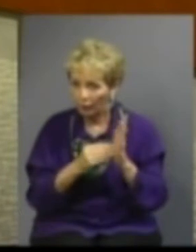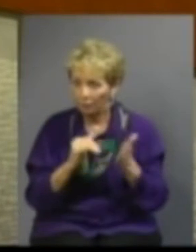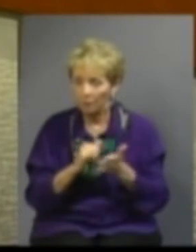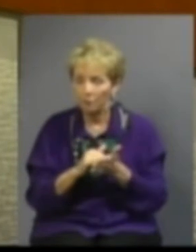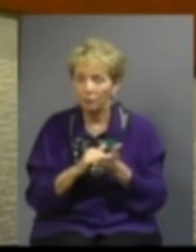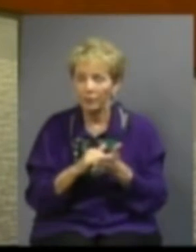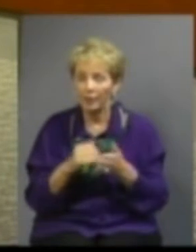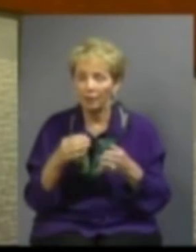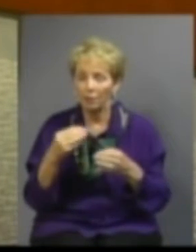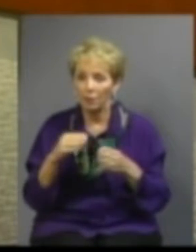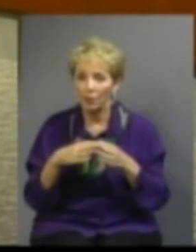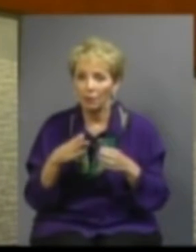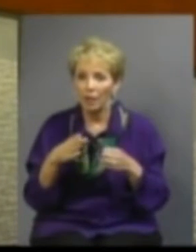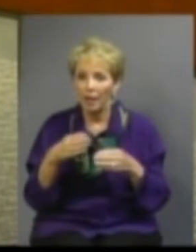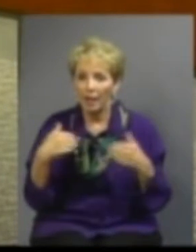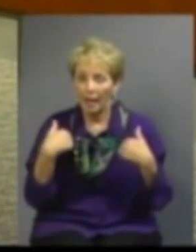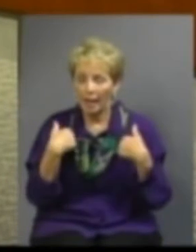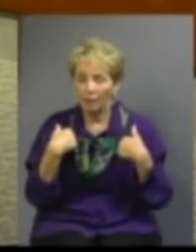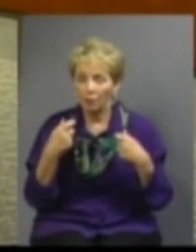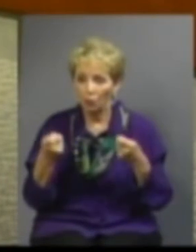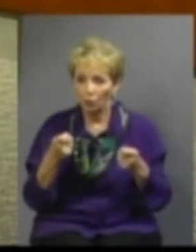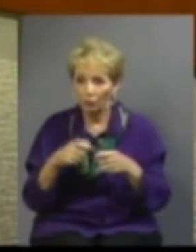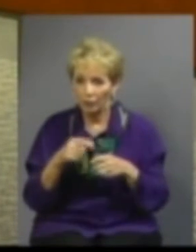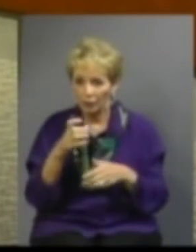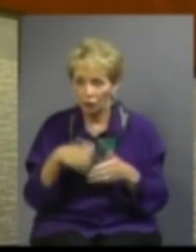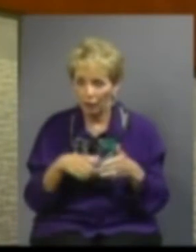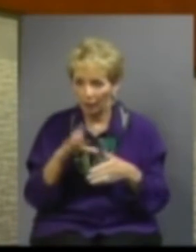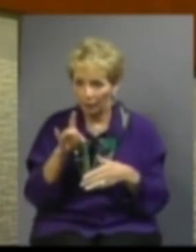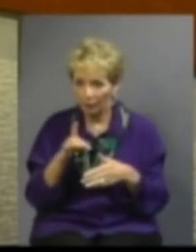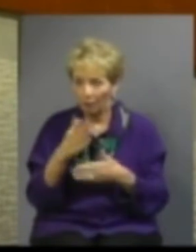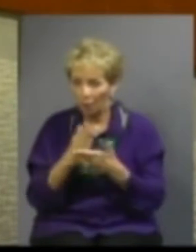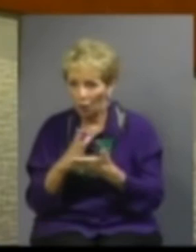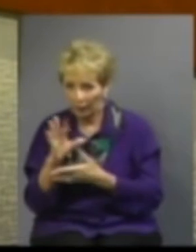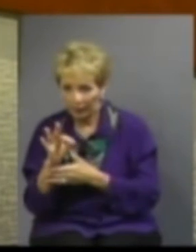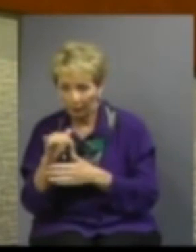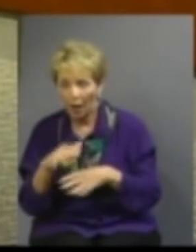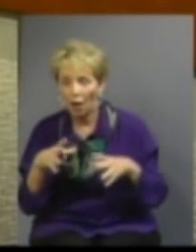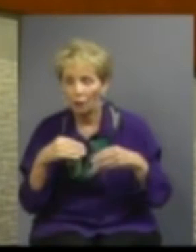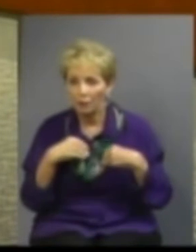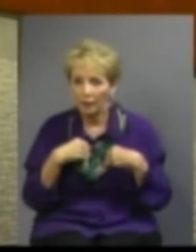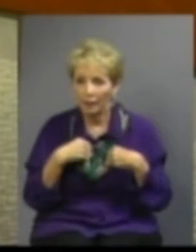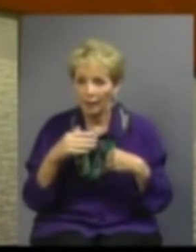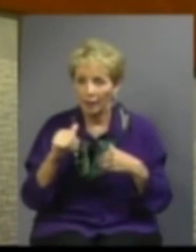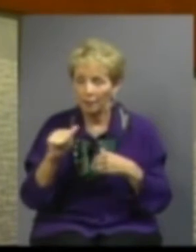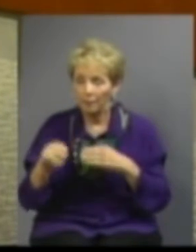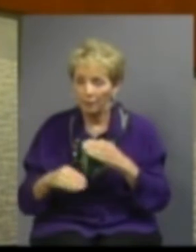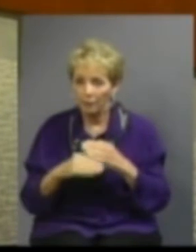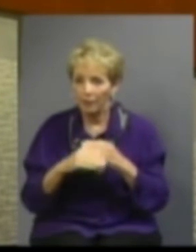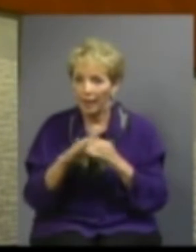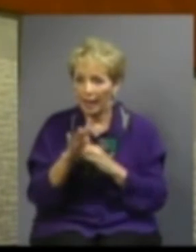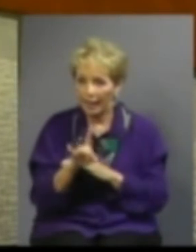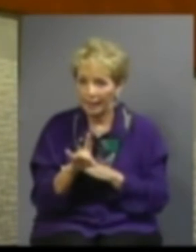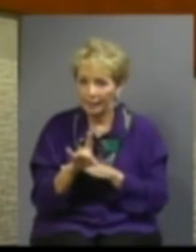City of Morganton's Animal Control Ordinance, Chapter 8 of Part 9, by adopting amended sections